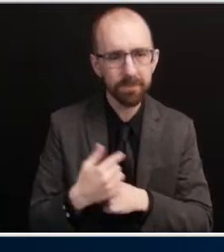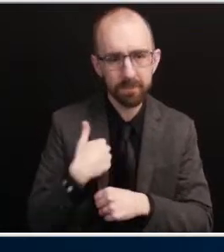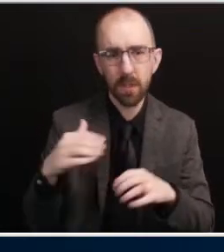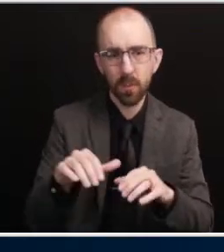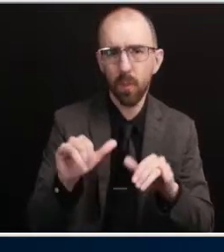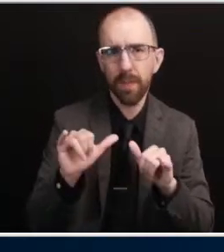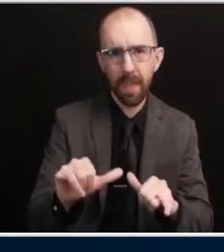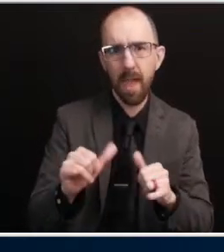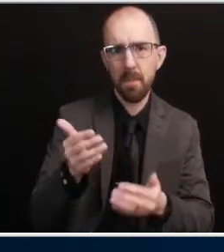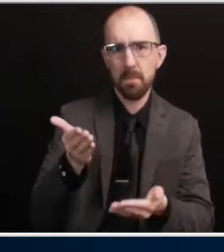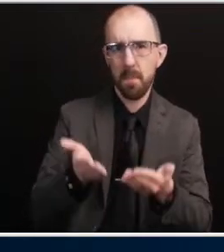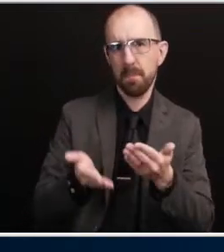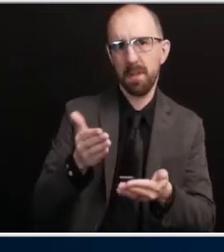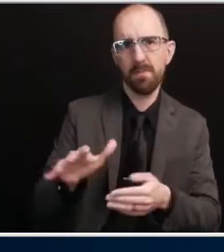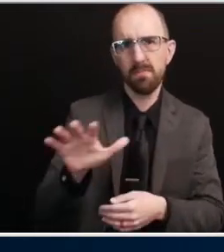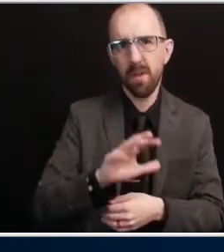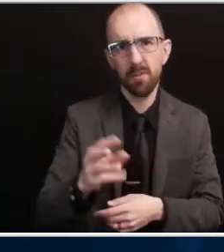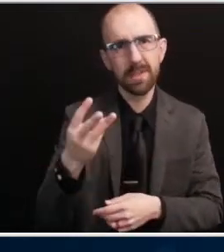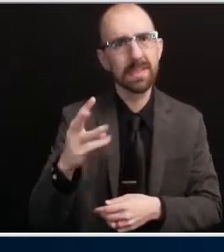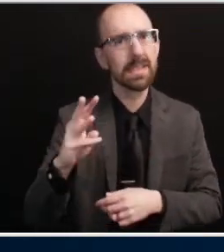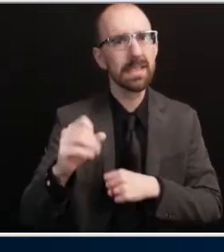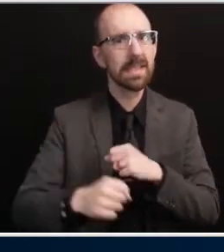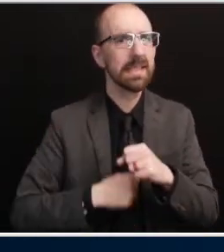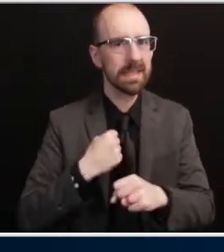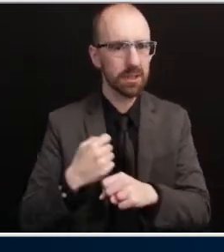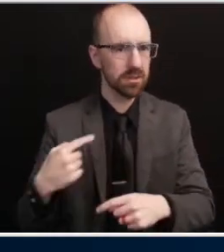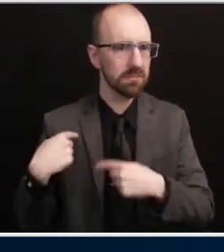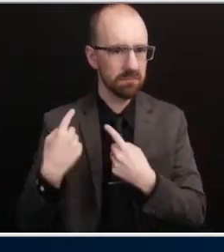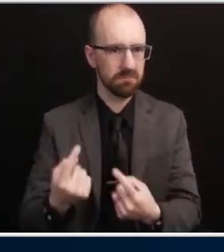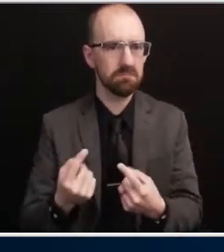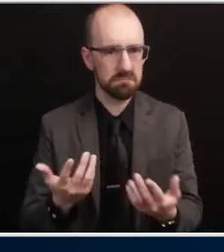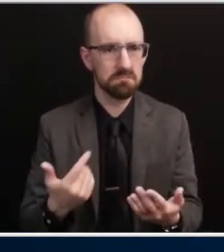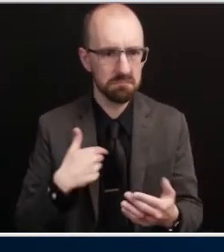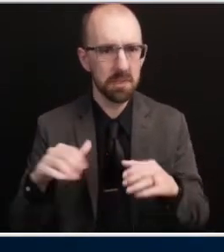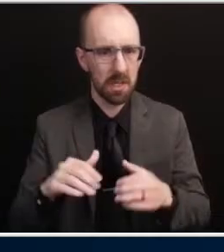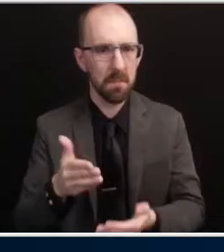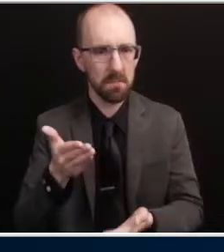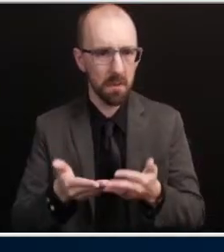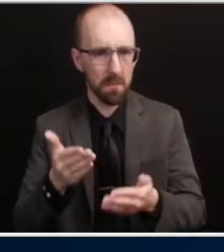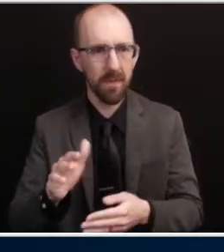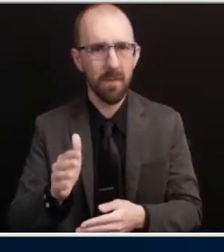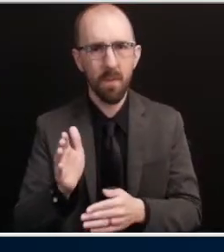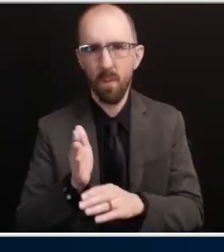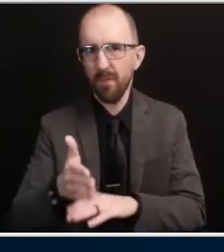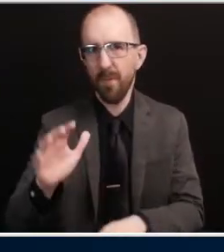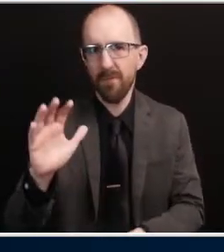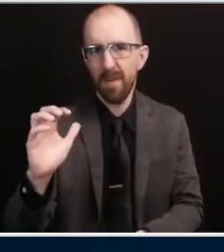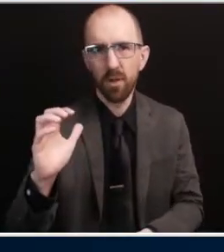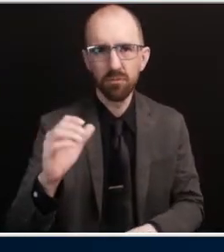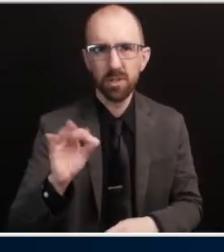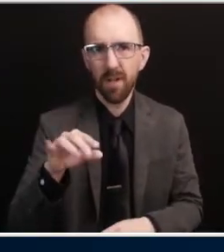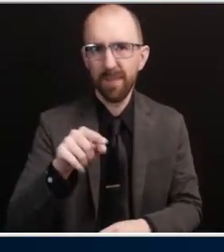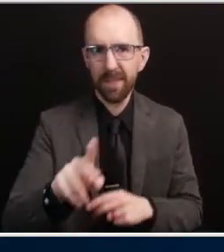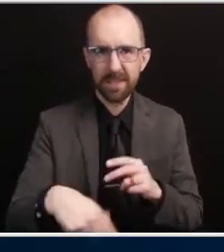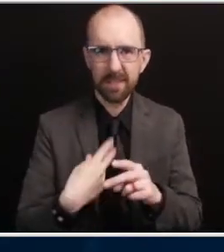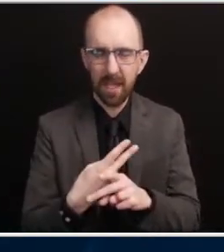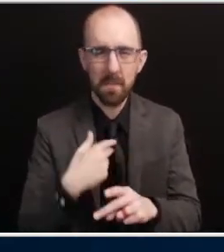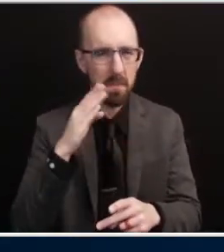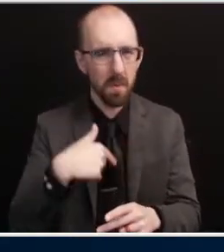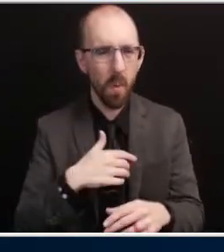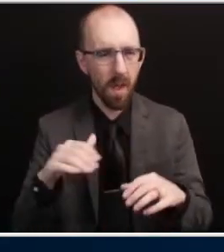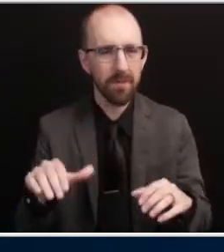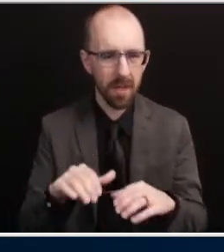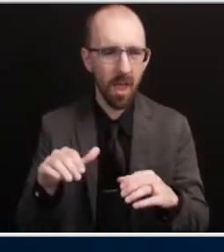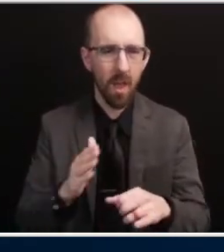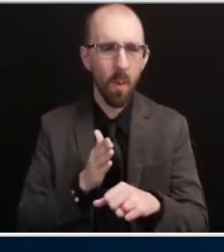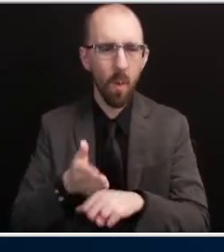this probably for about 16 years. I've done probably over 500 of these. I know I've done